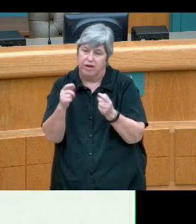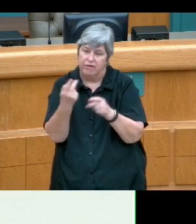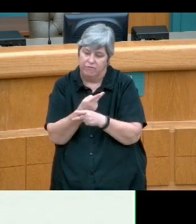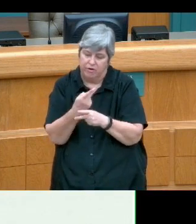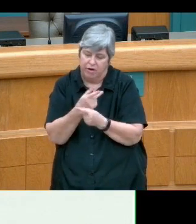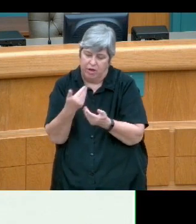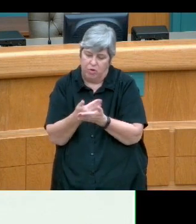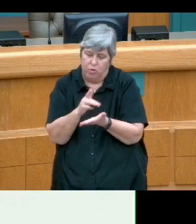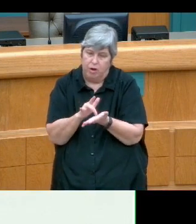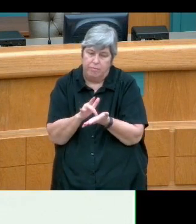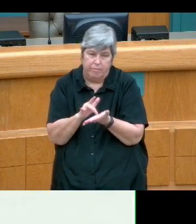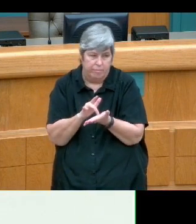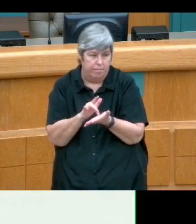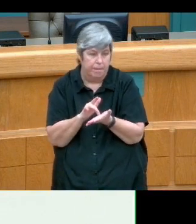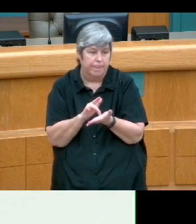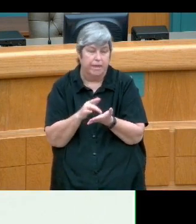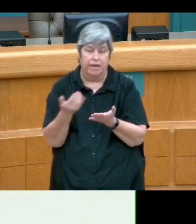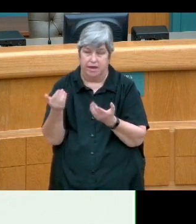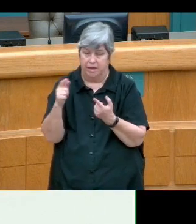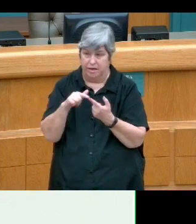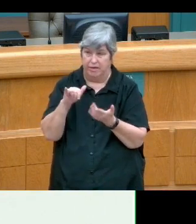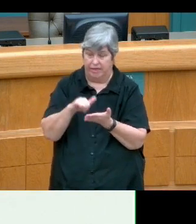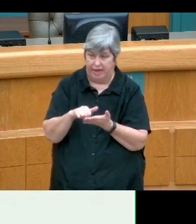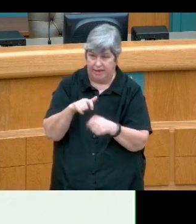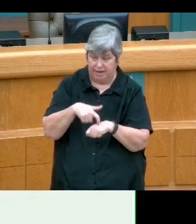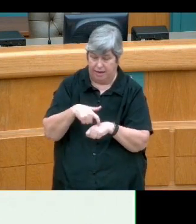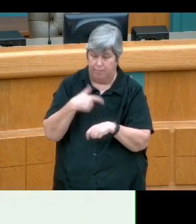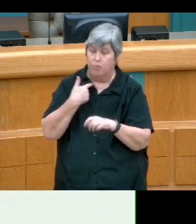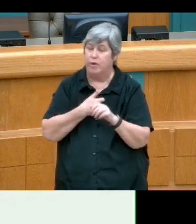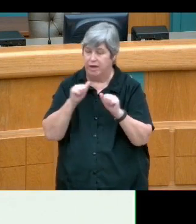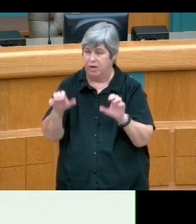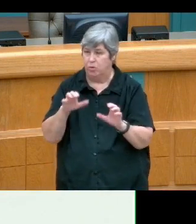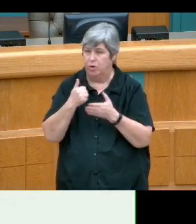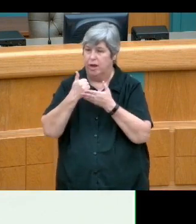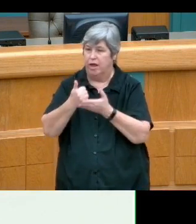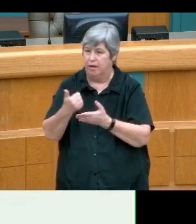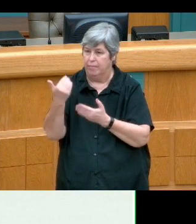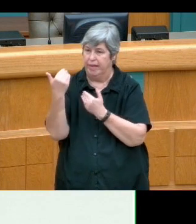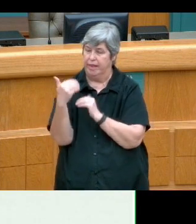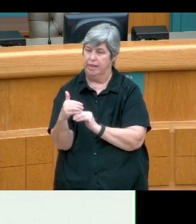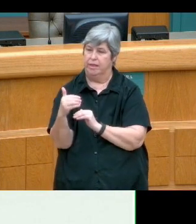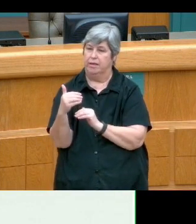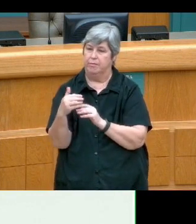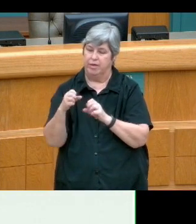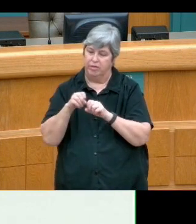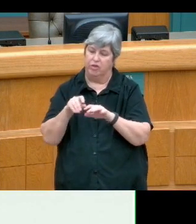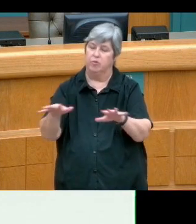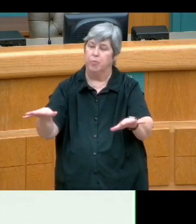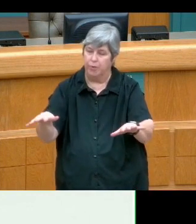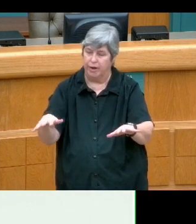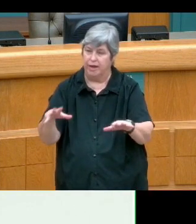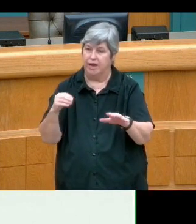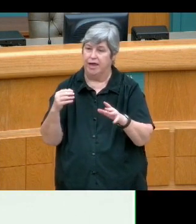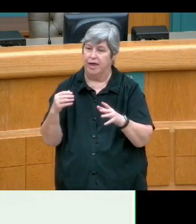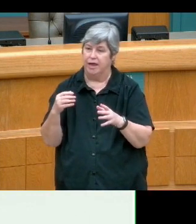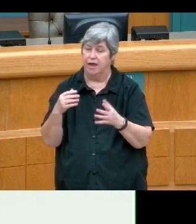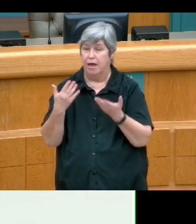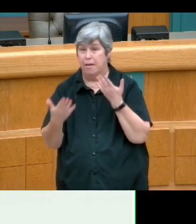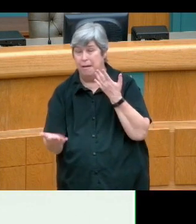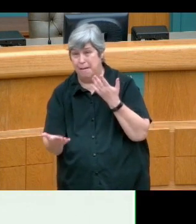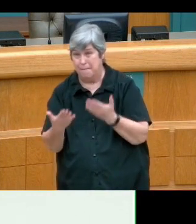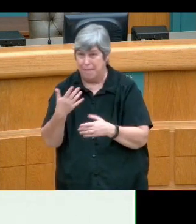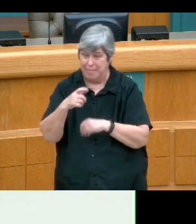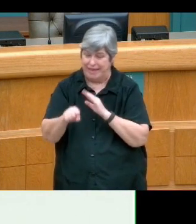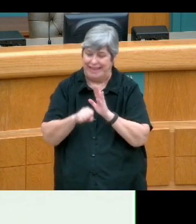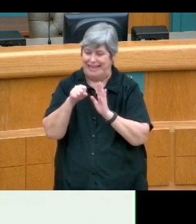And until that point in time, these are things we can do to help to mitigate the spread. And seasonality could be another